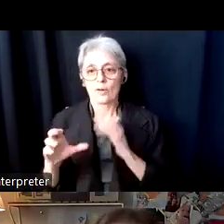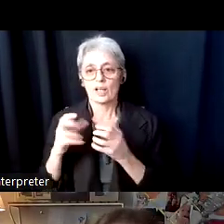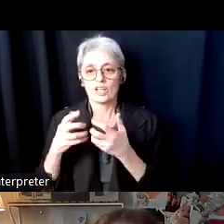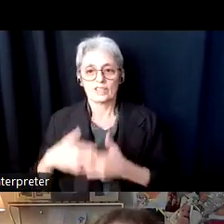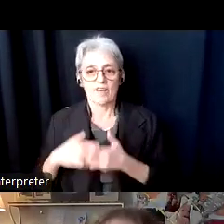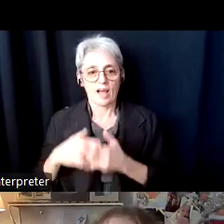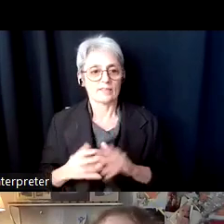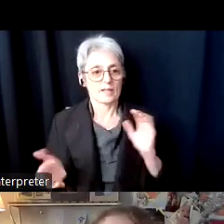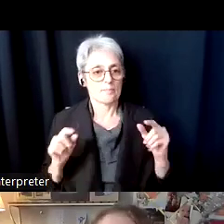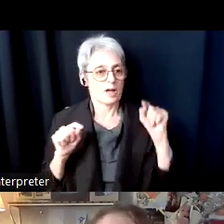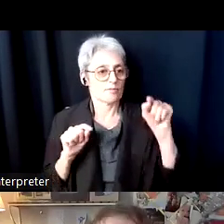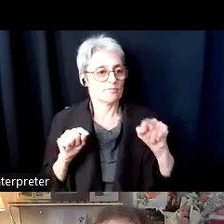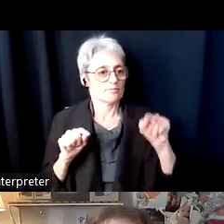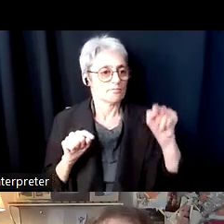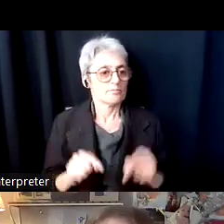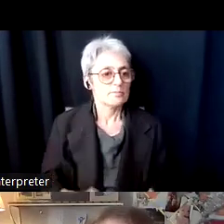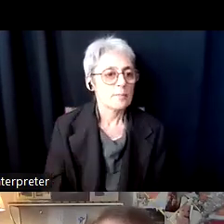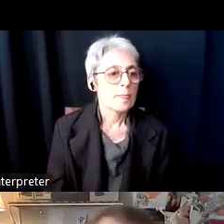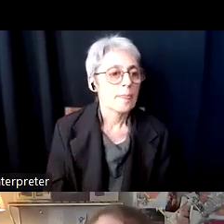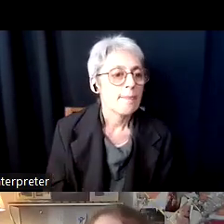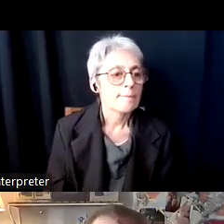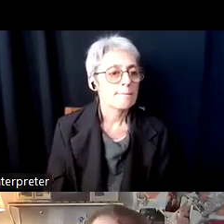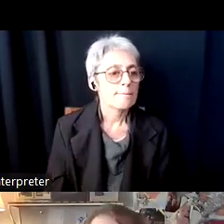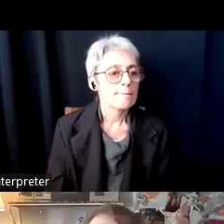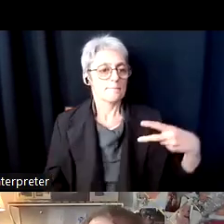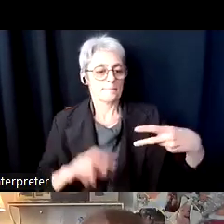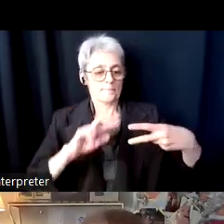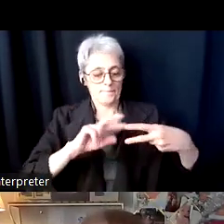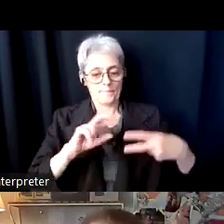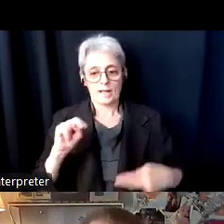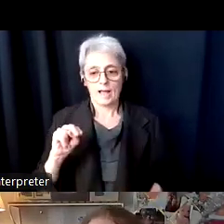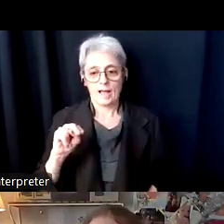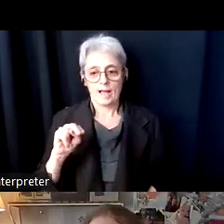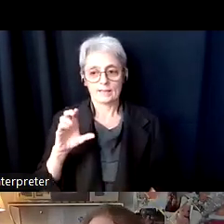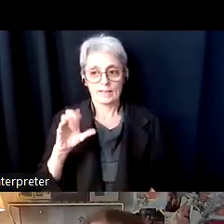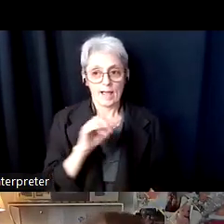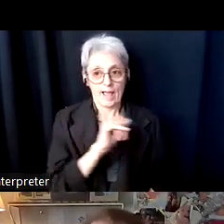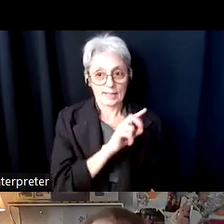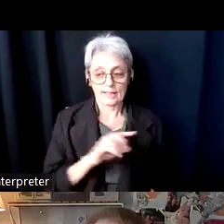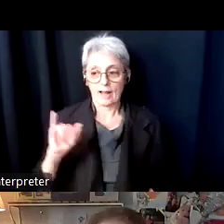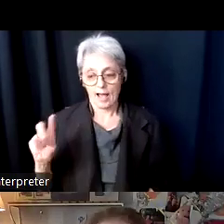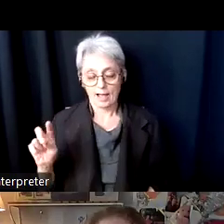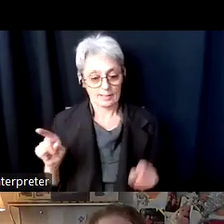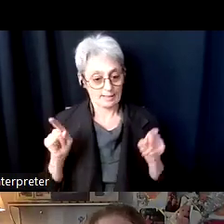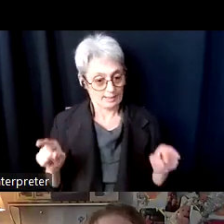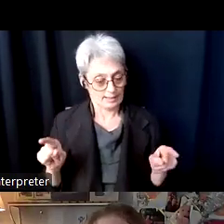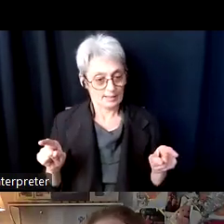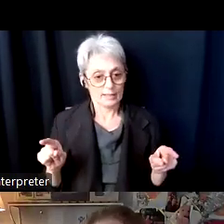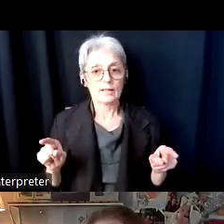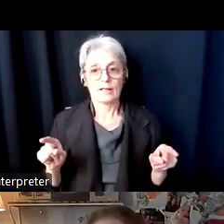really interesting to see that in both the NCI-AD and the NCI-IDD, there are significantly higher rates